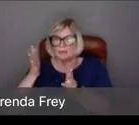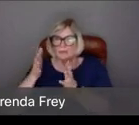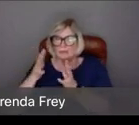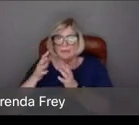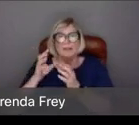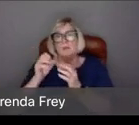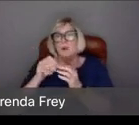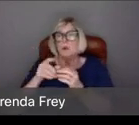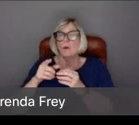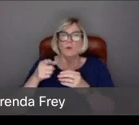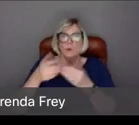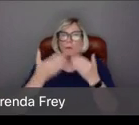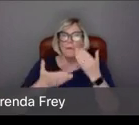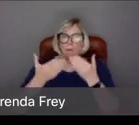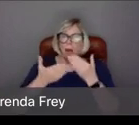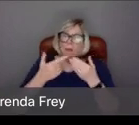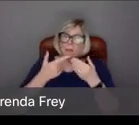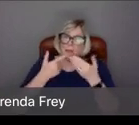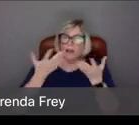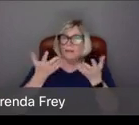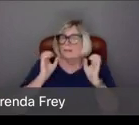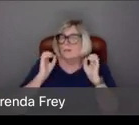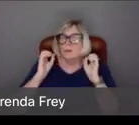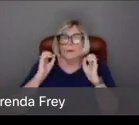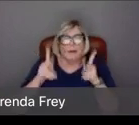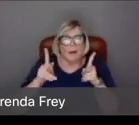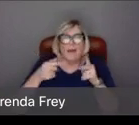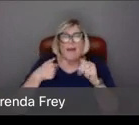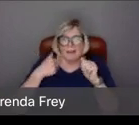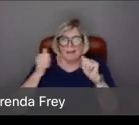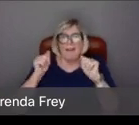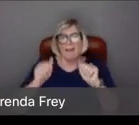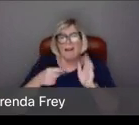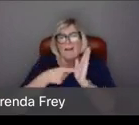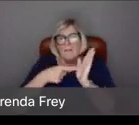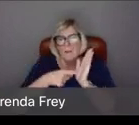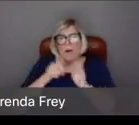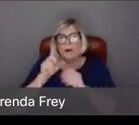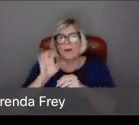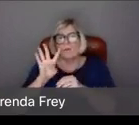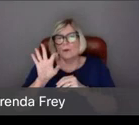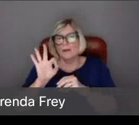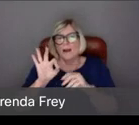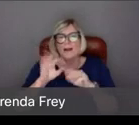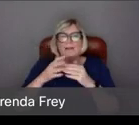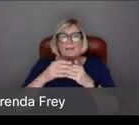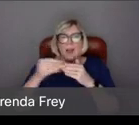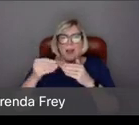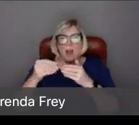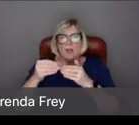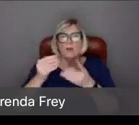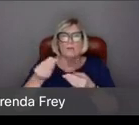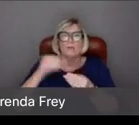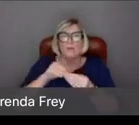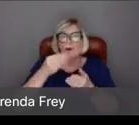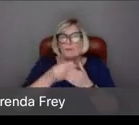might say, it's okay, I can afford, $149 difference, that's not that big